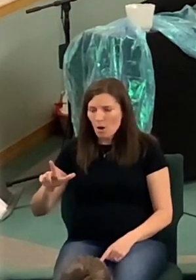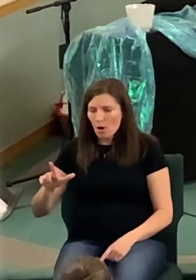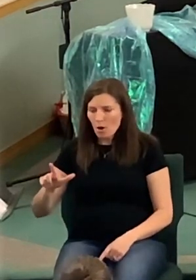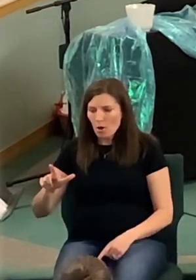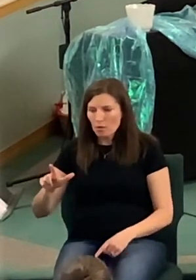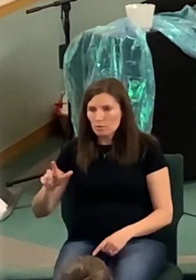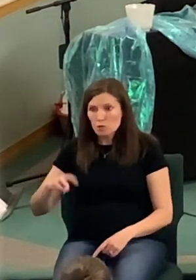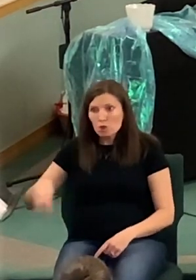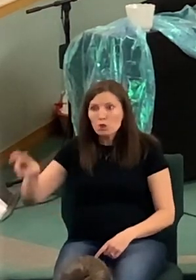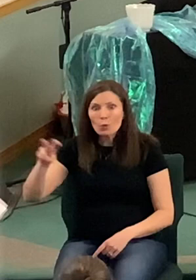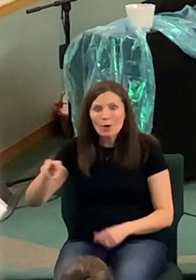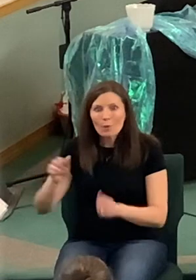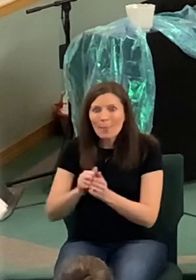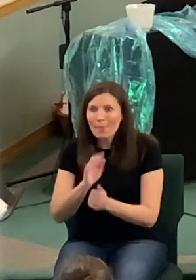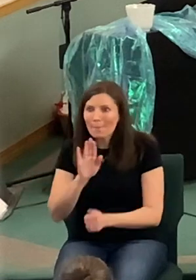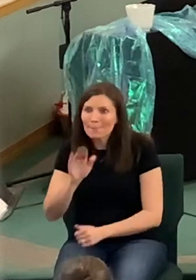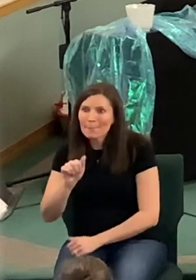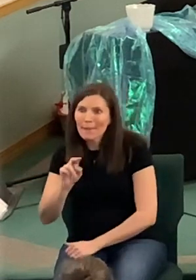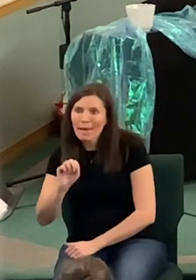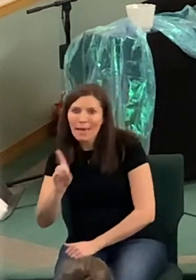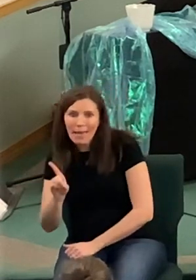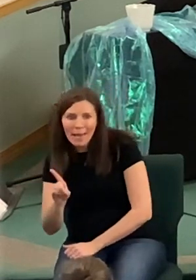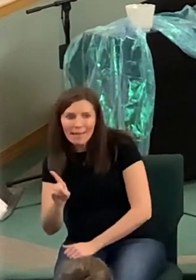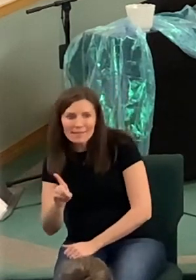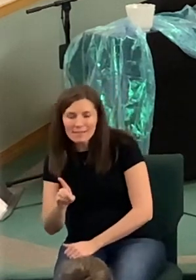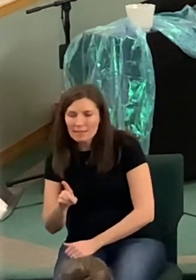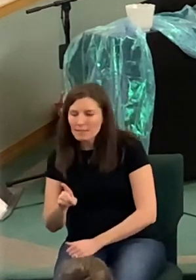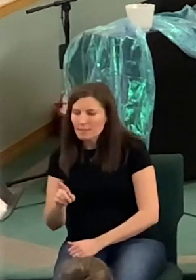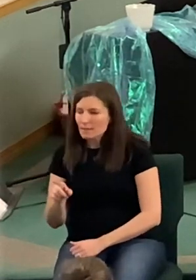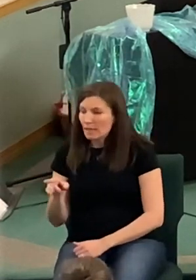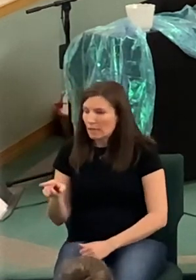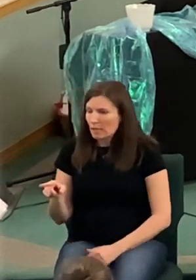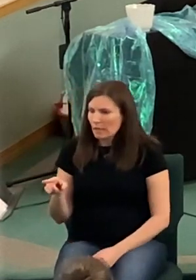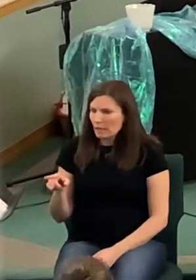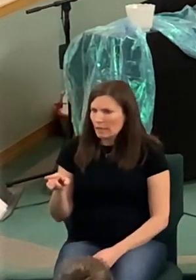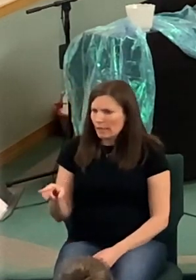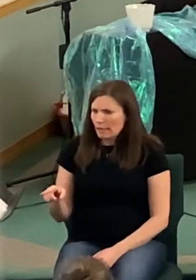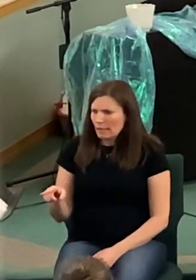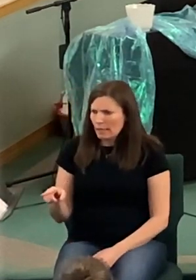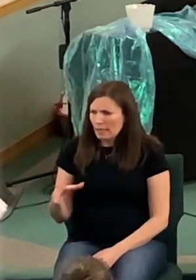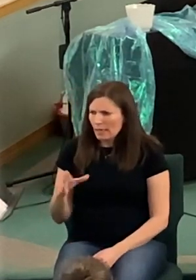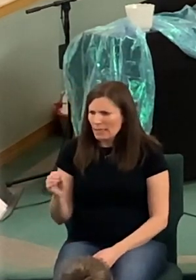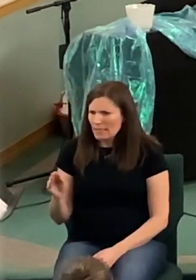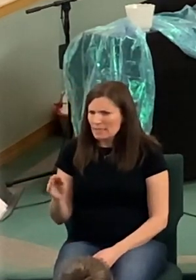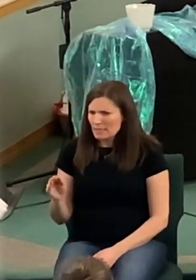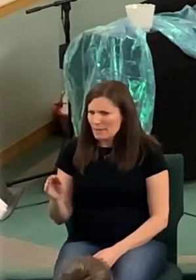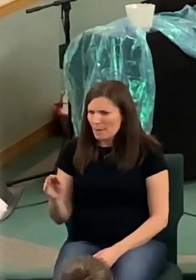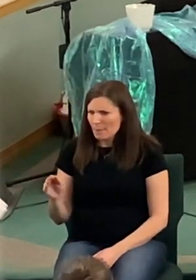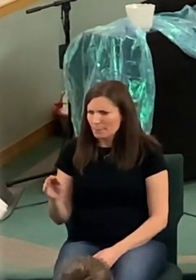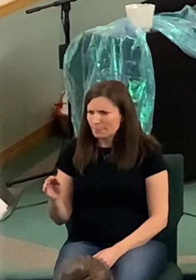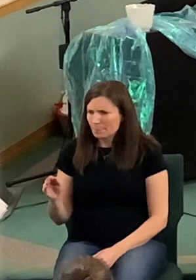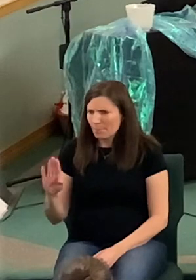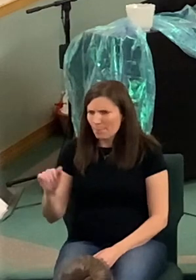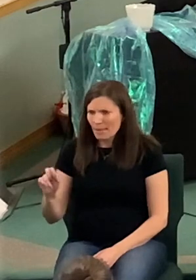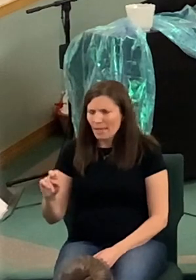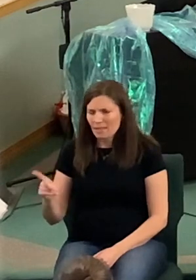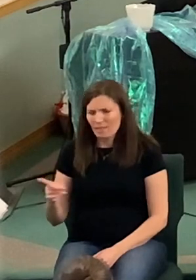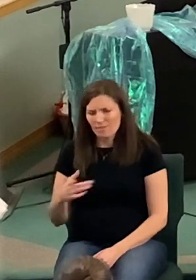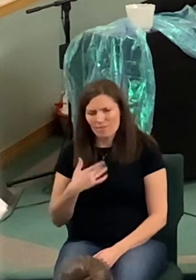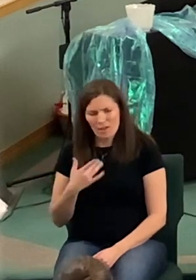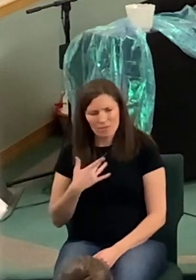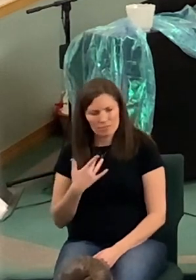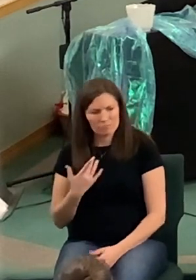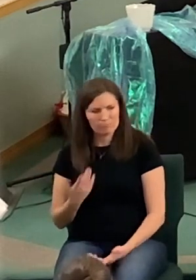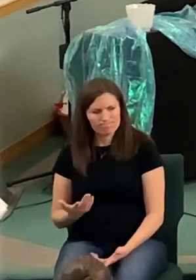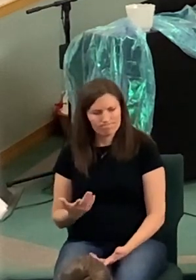his record, him and some of his band members felt like that wasn't really what they're supposed to do. They thought, shouldn't we be